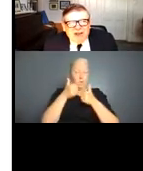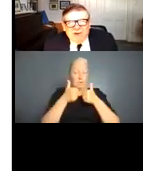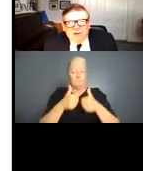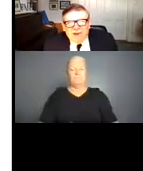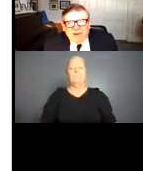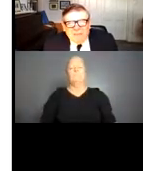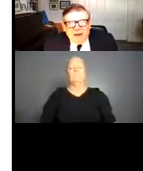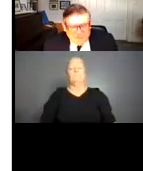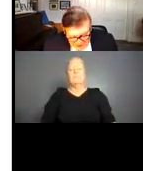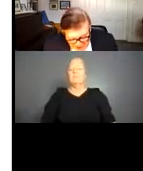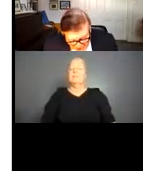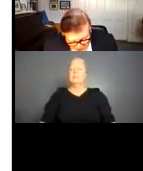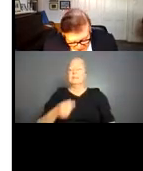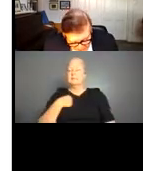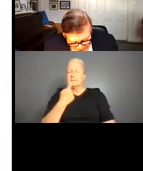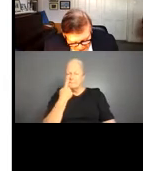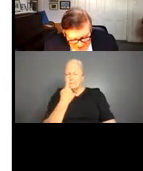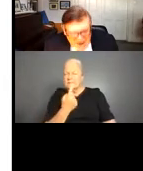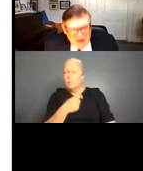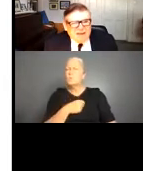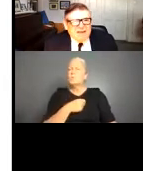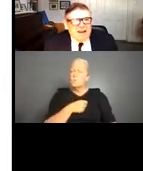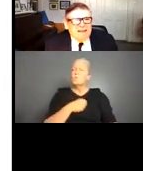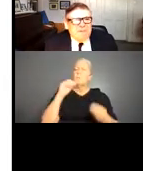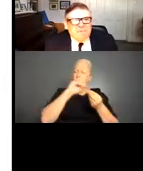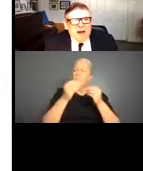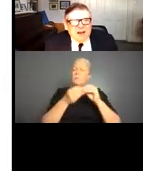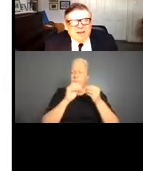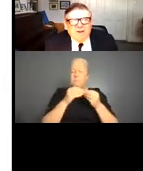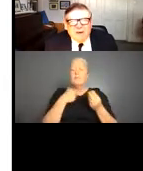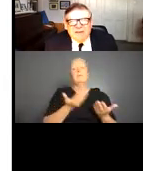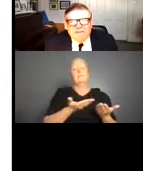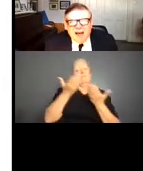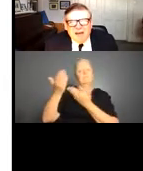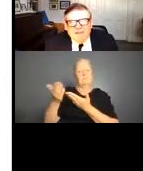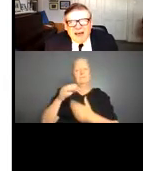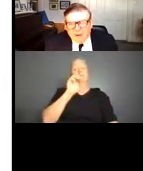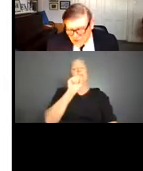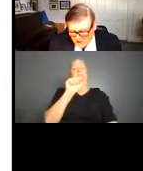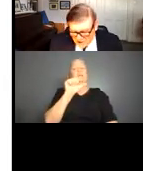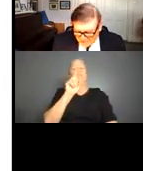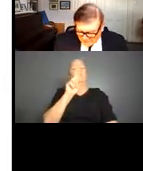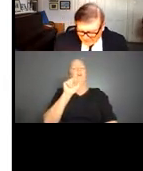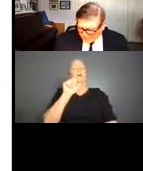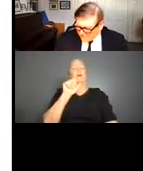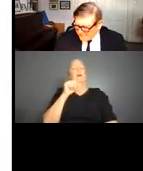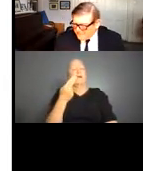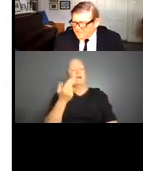real issues that have come out of this. And now we're going to go back to Sarah to tell us a bit about Article 25 and the health